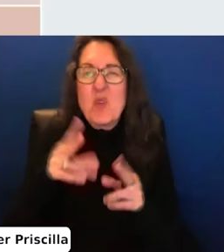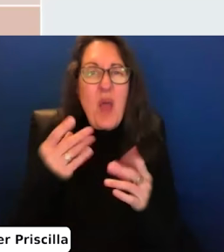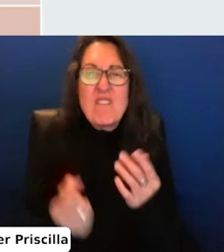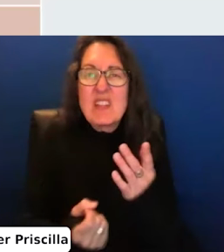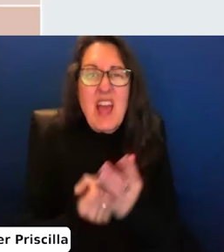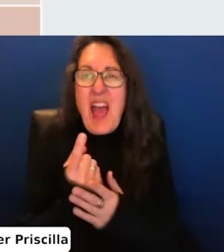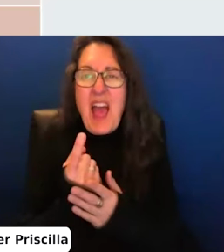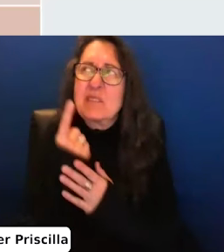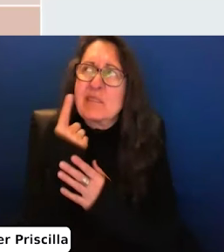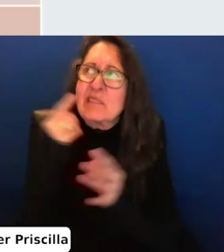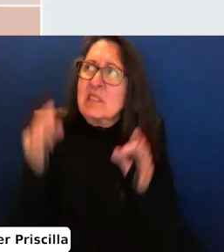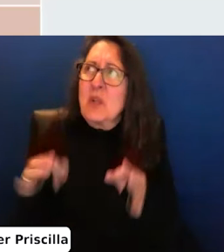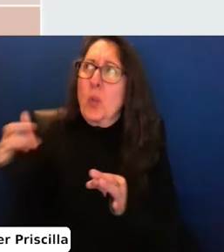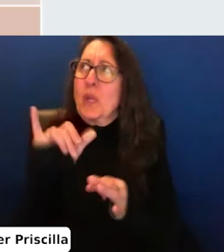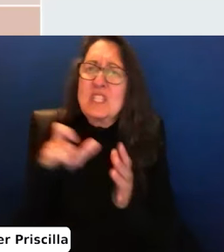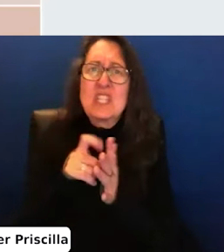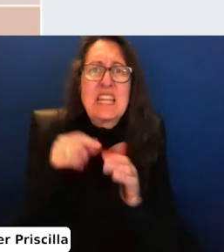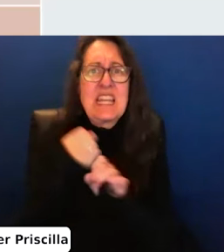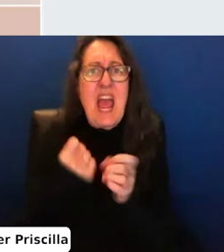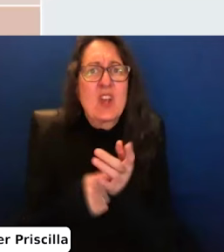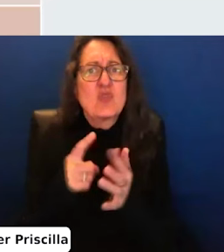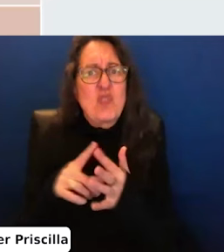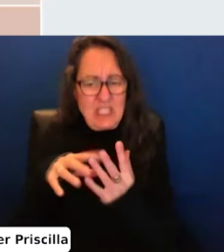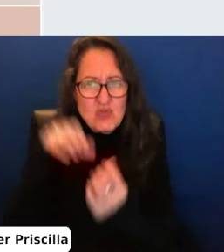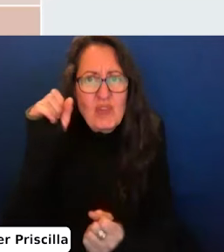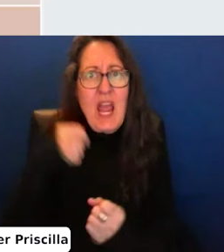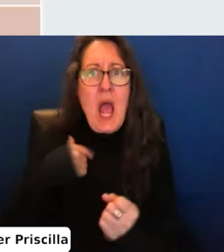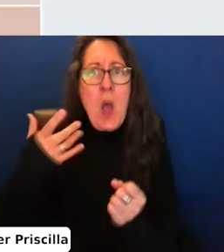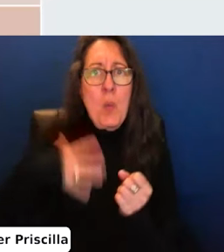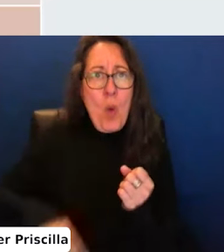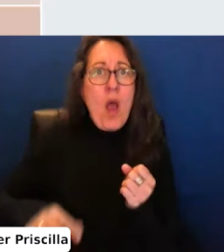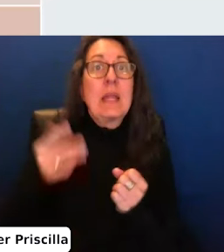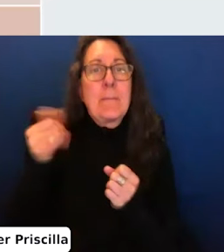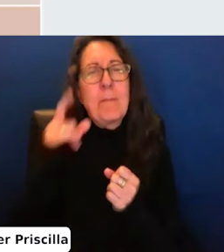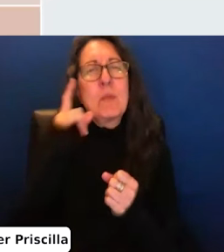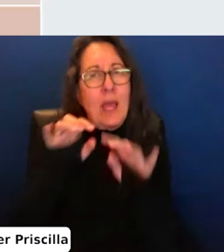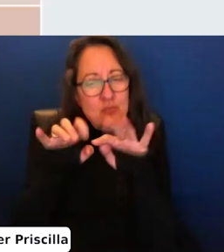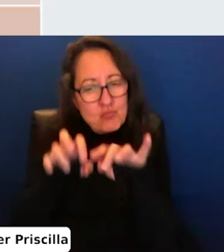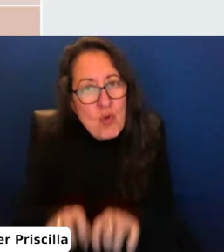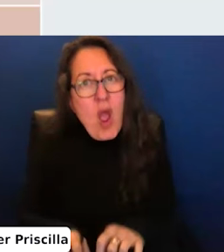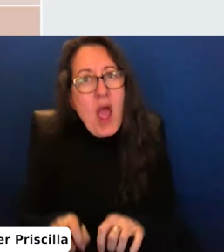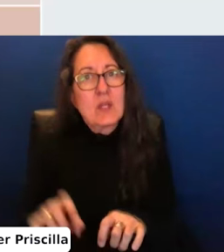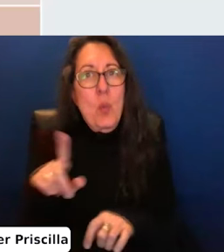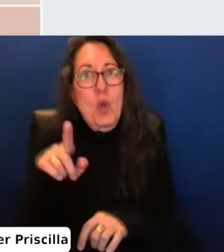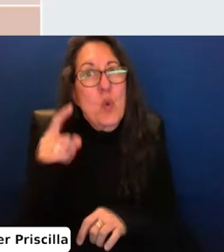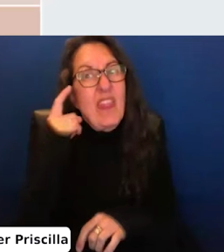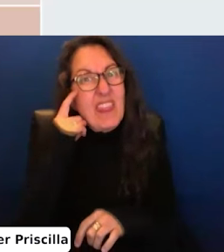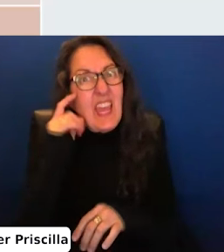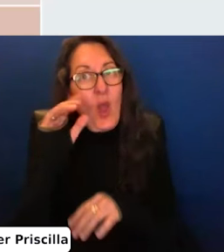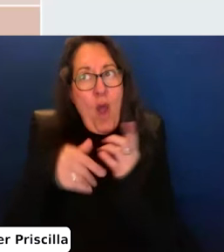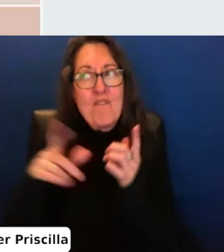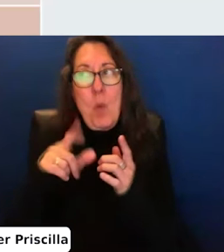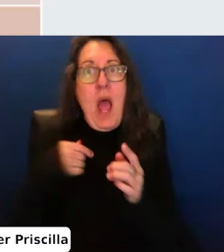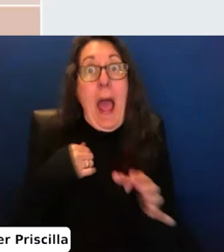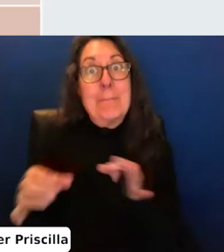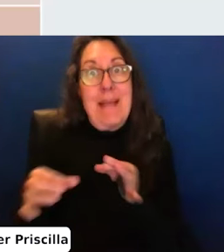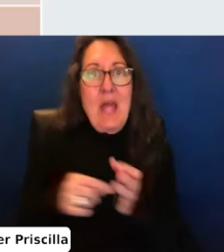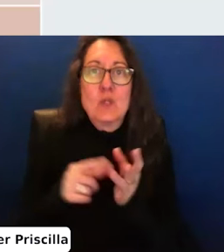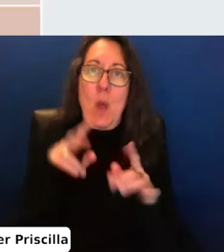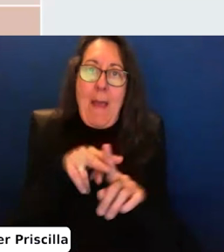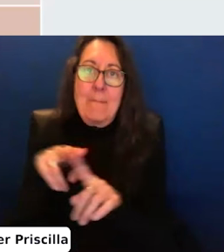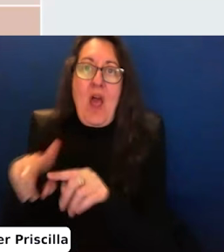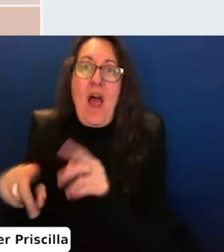considering or other alternatives to what you might be thinking. The table at the bottom of the slide shows a summary